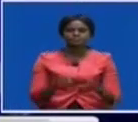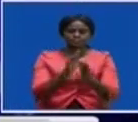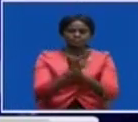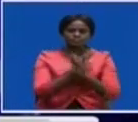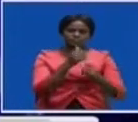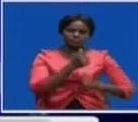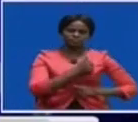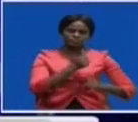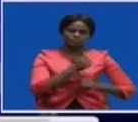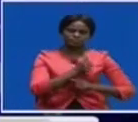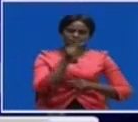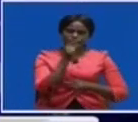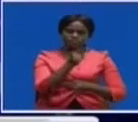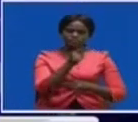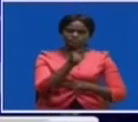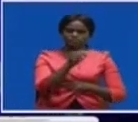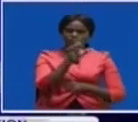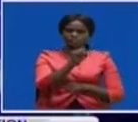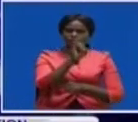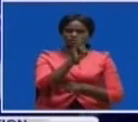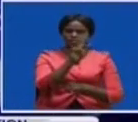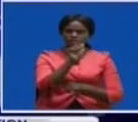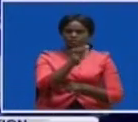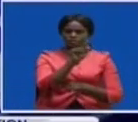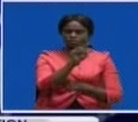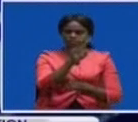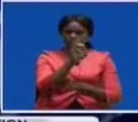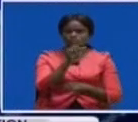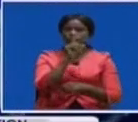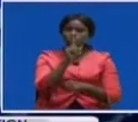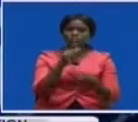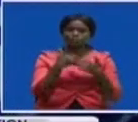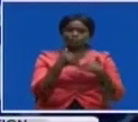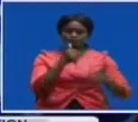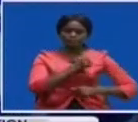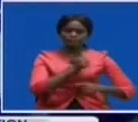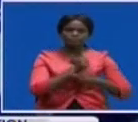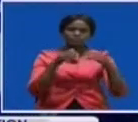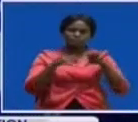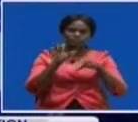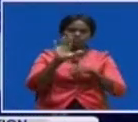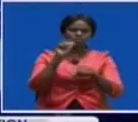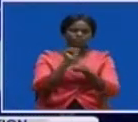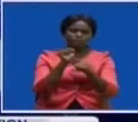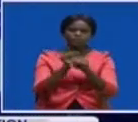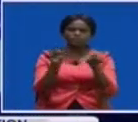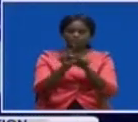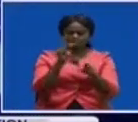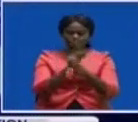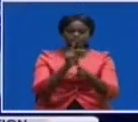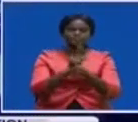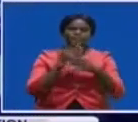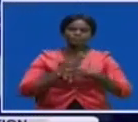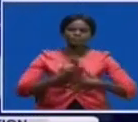Zambia Army Commander Lieutenant General William Sikazwe says he's committed to ensuring the Army continues to play its role in maintaining peace